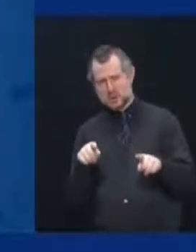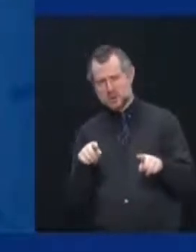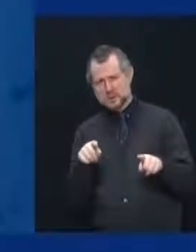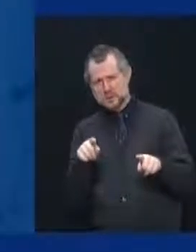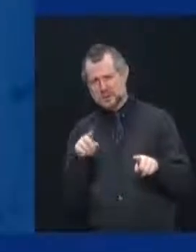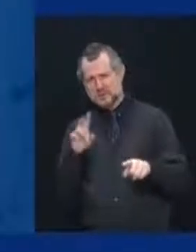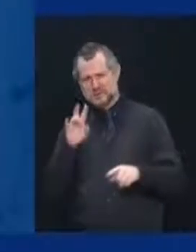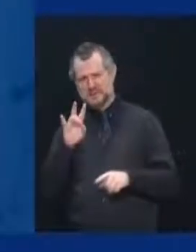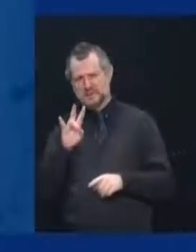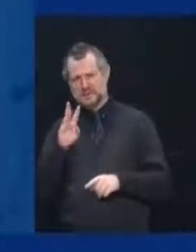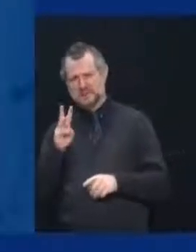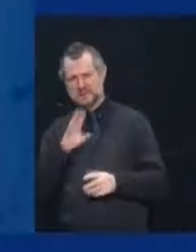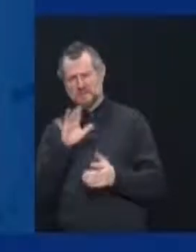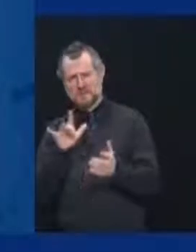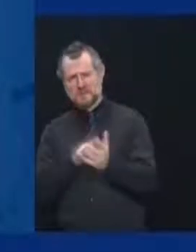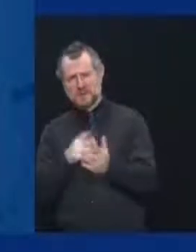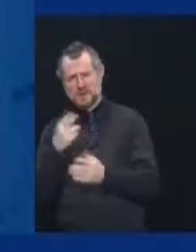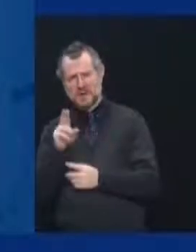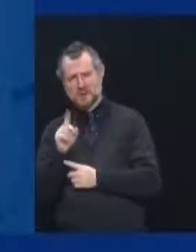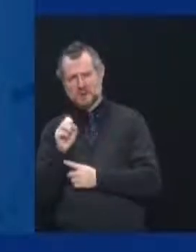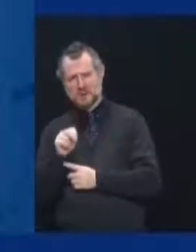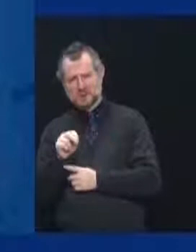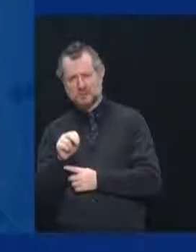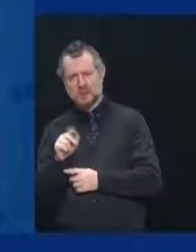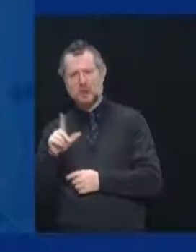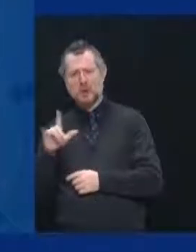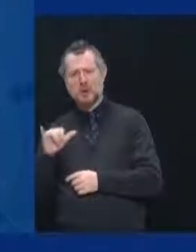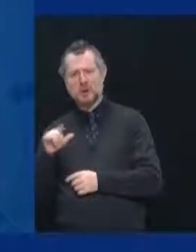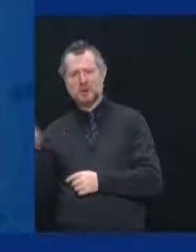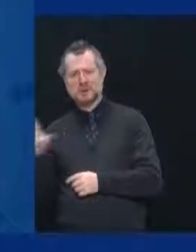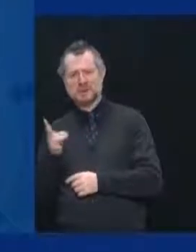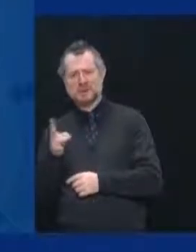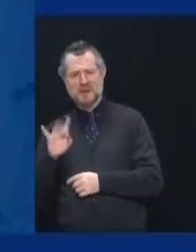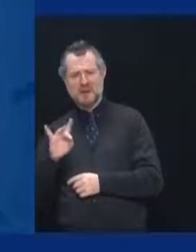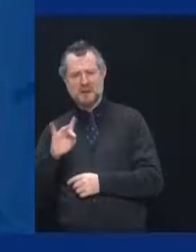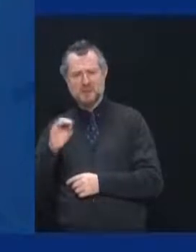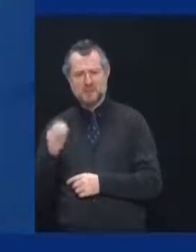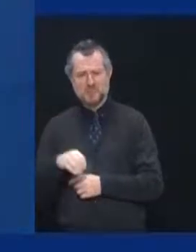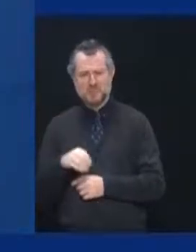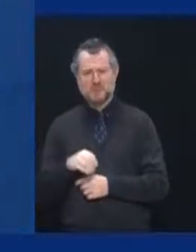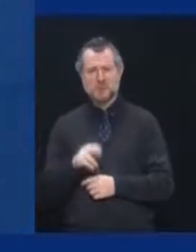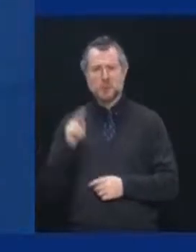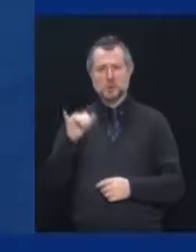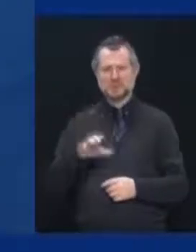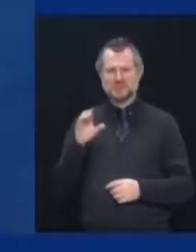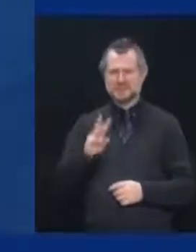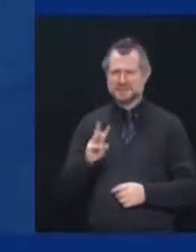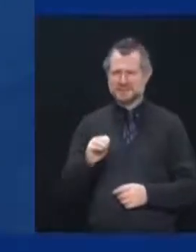76 Mid-Hudson, 78 Long Island, 60% in New York City.